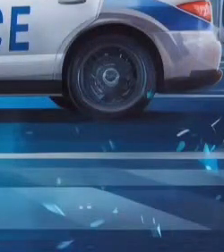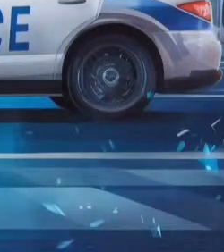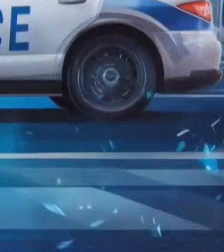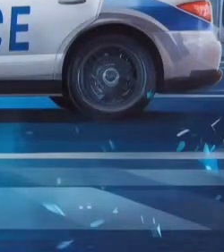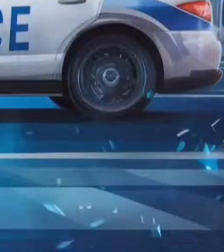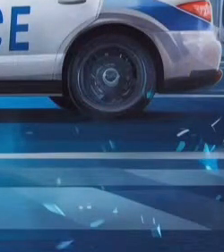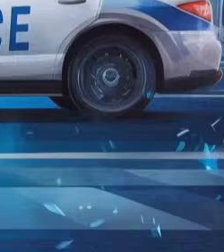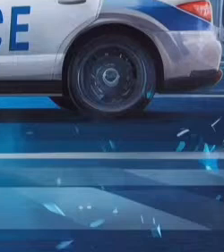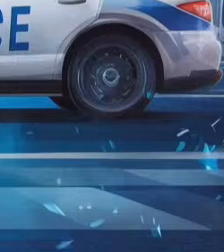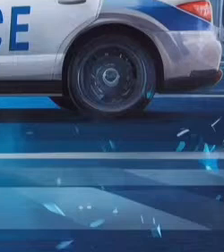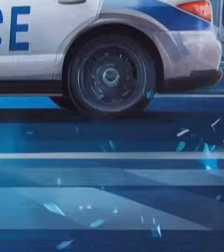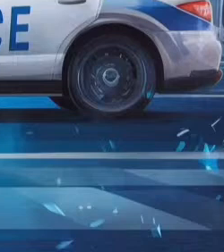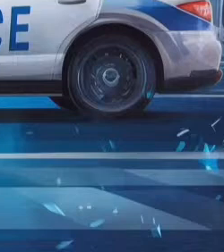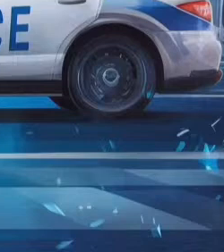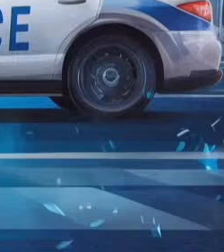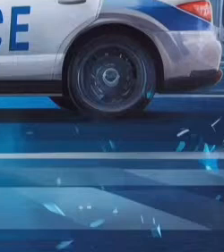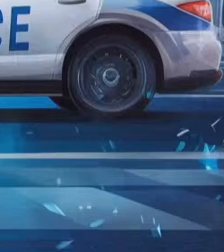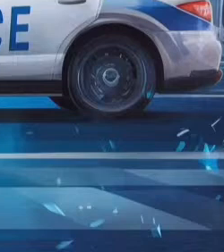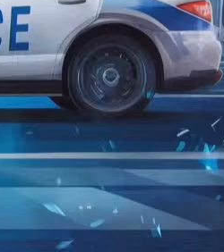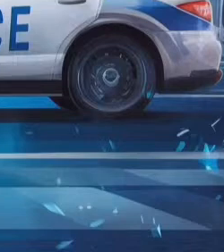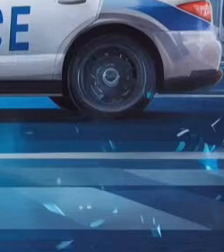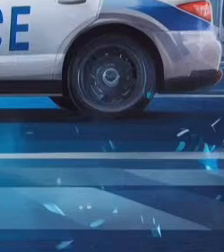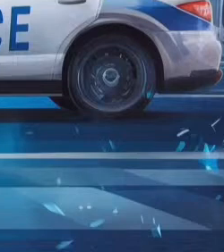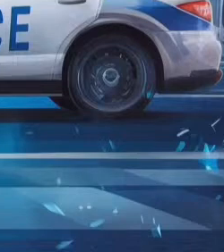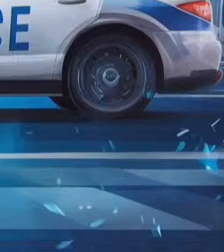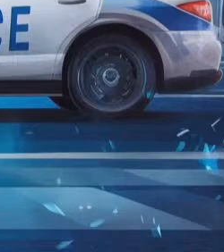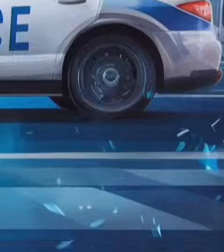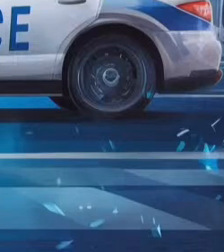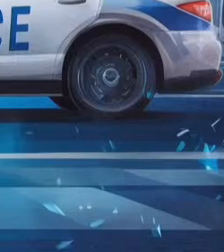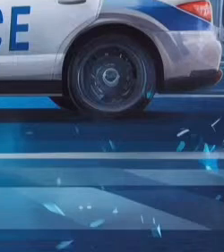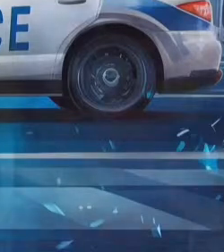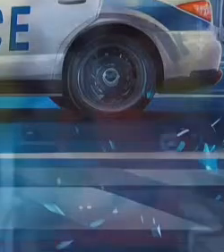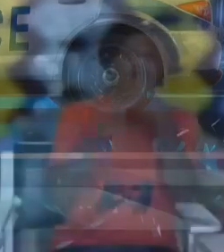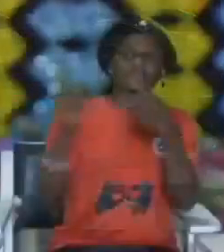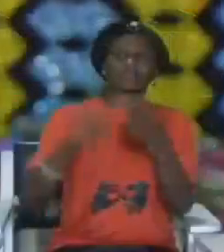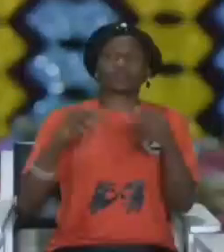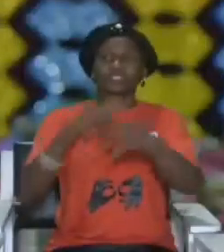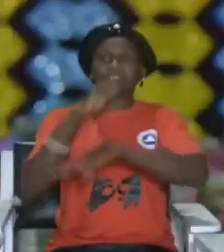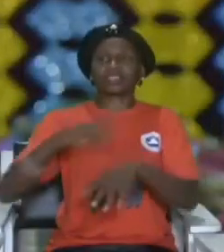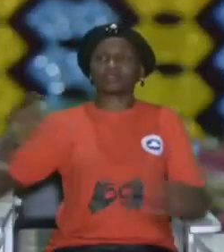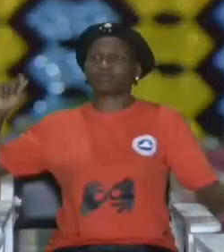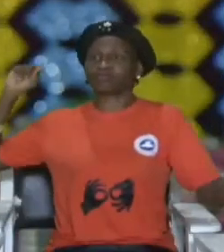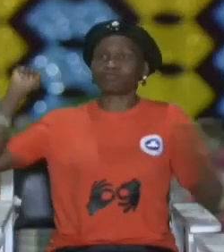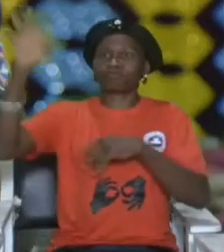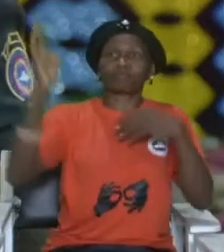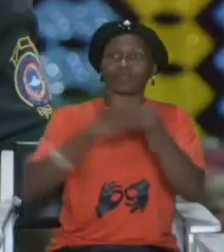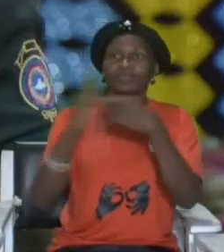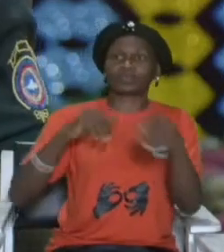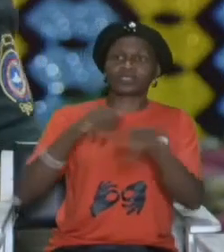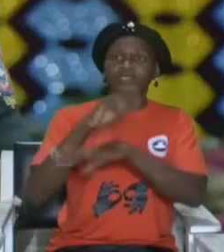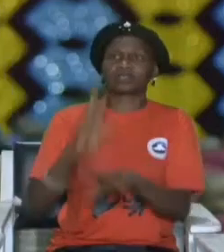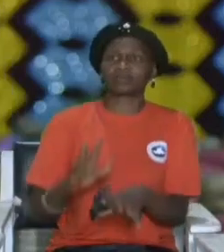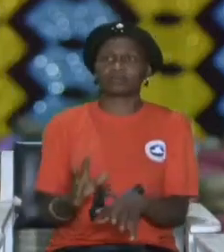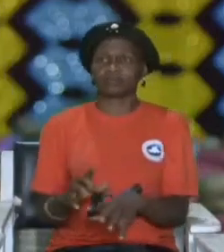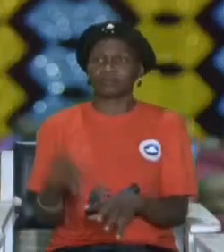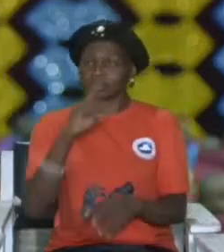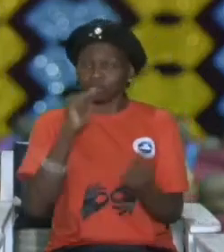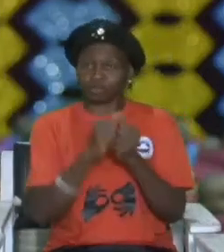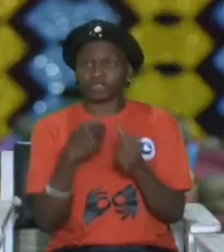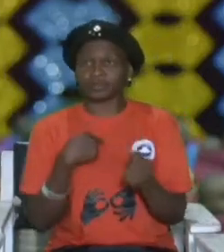it with the right hand and send it back to sender. Okay, you are with me?